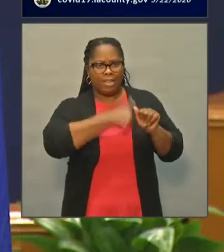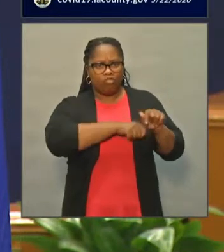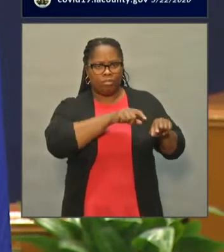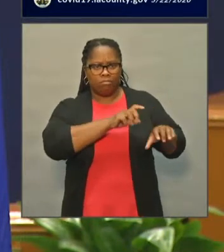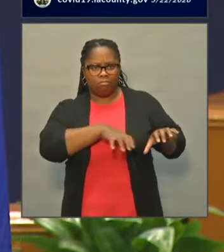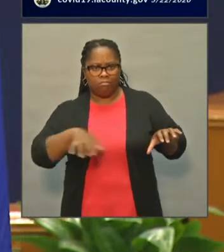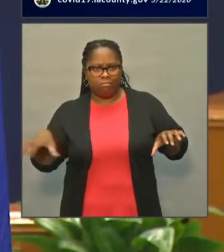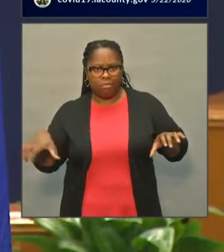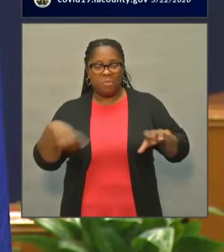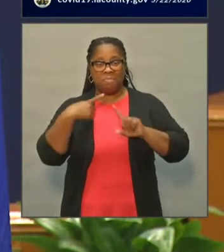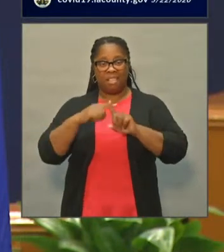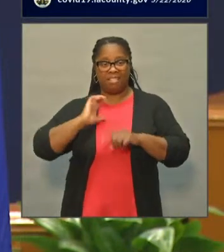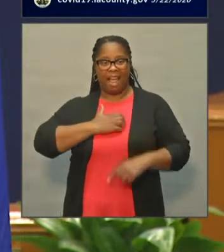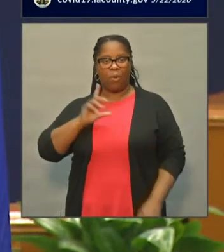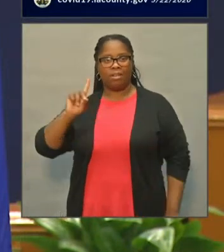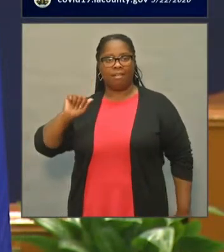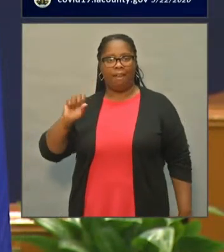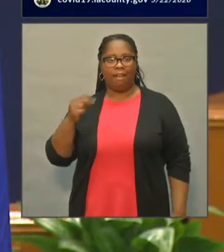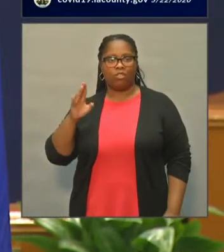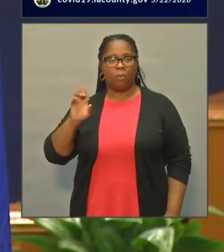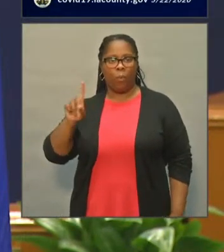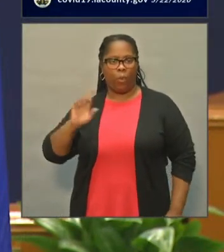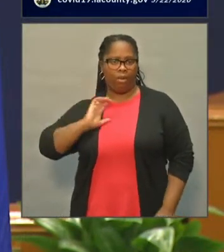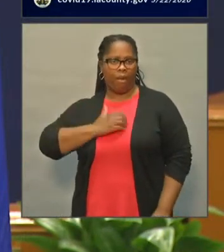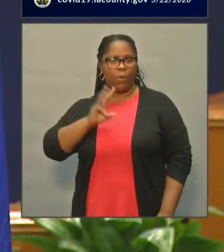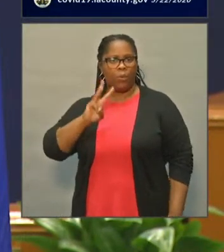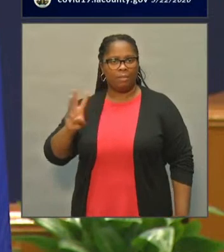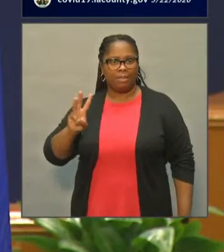as our dashboard, on our website,